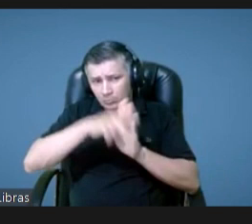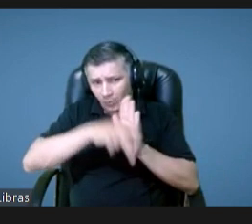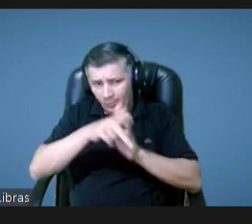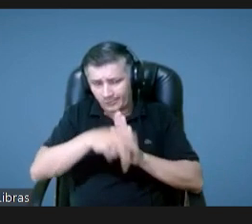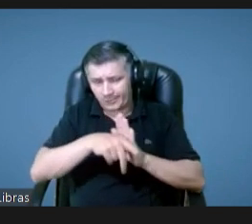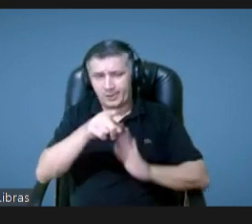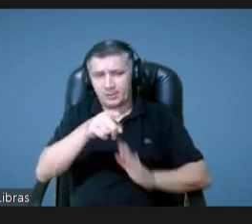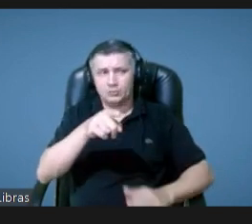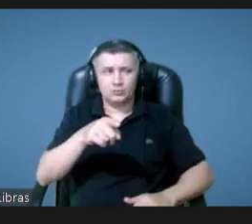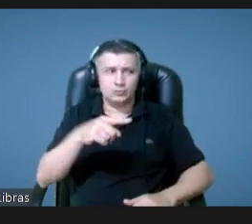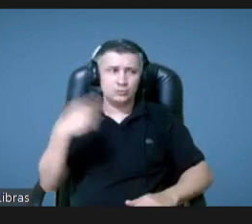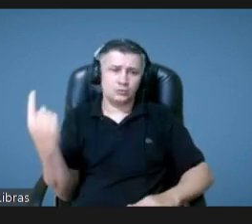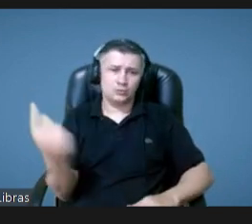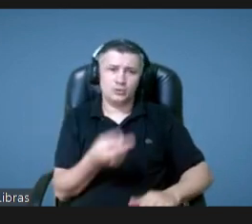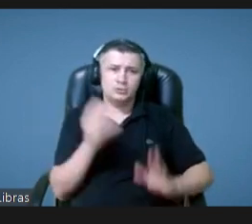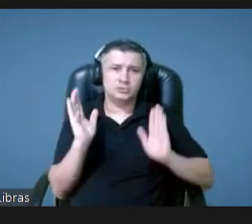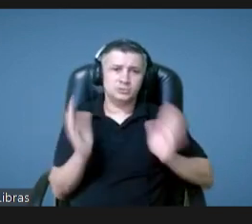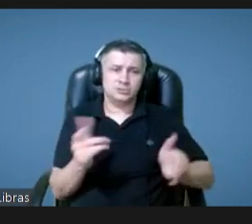regards